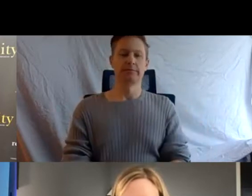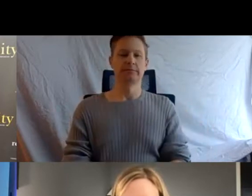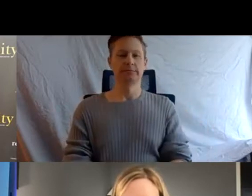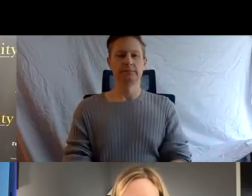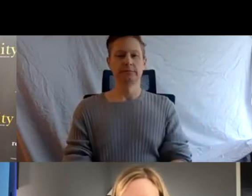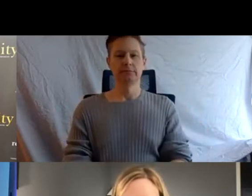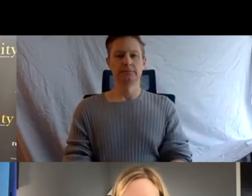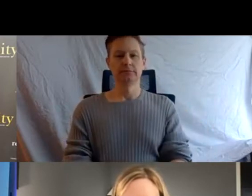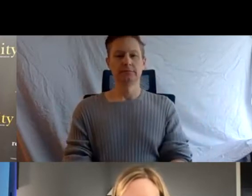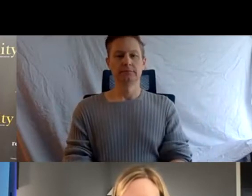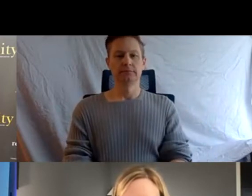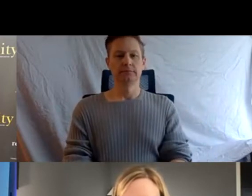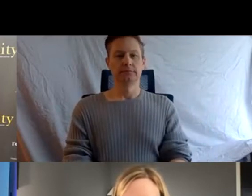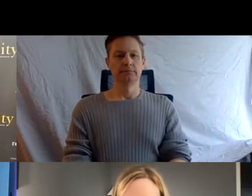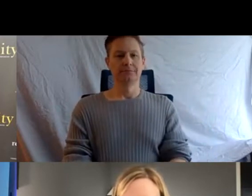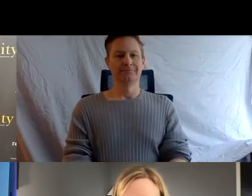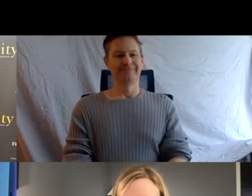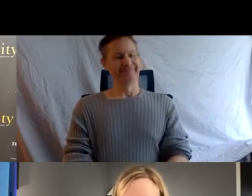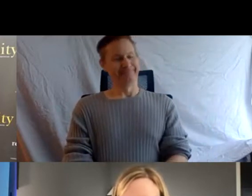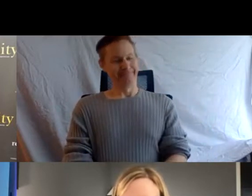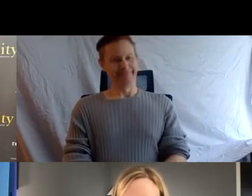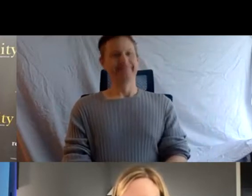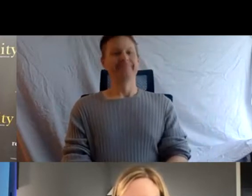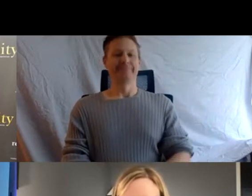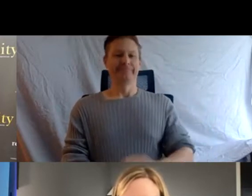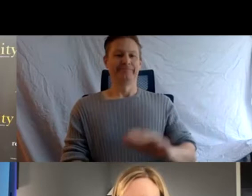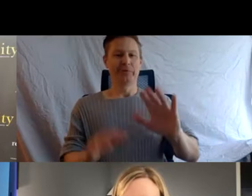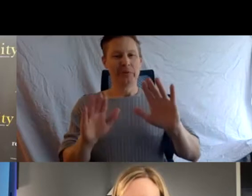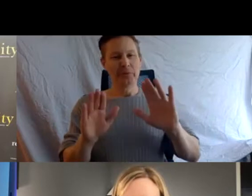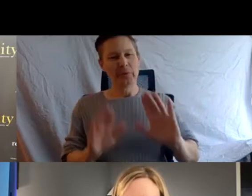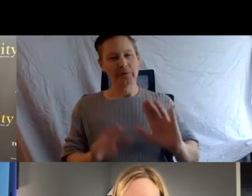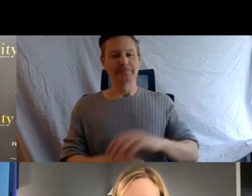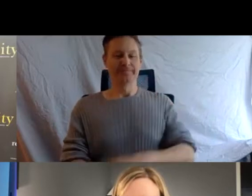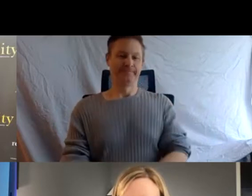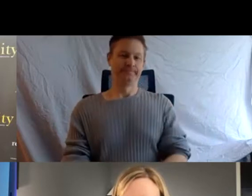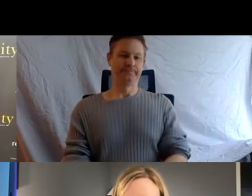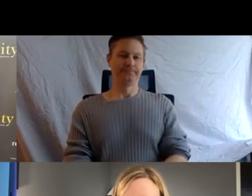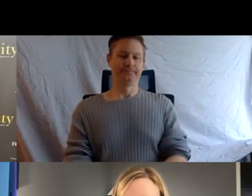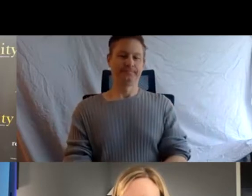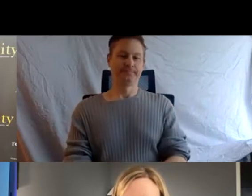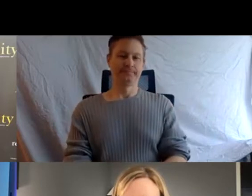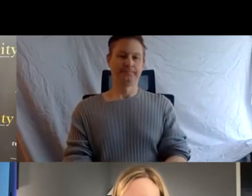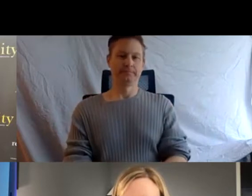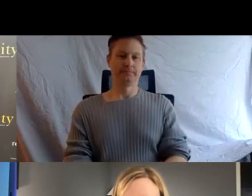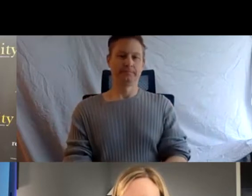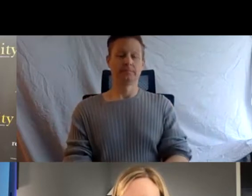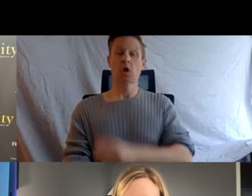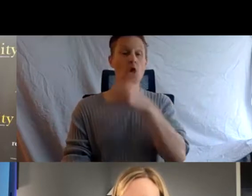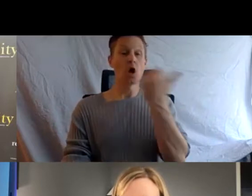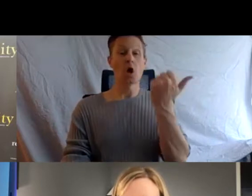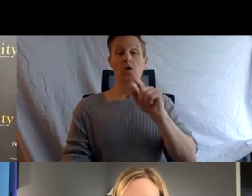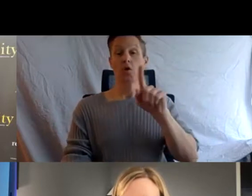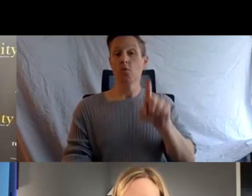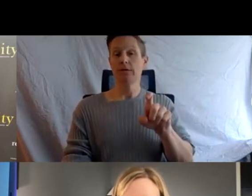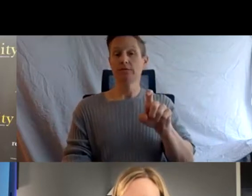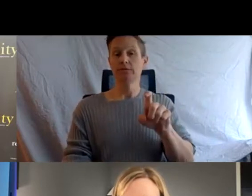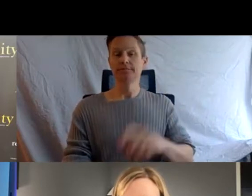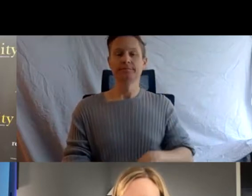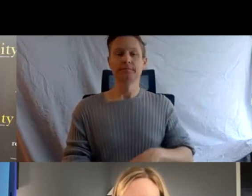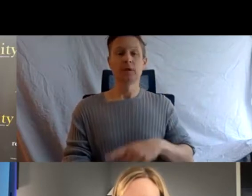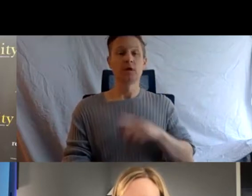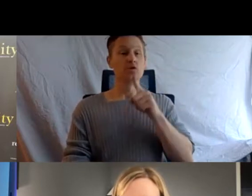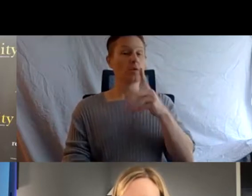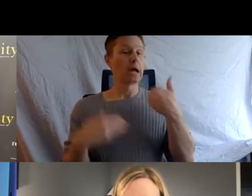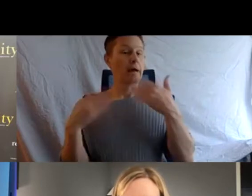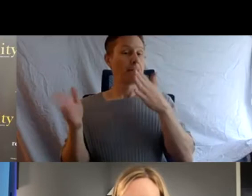Hey, awesome. So Another question. Are there any plans to add